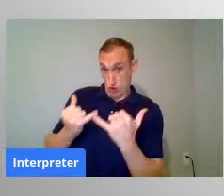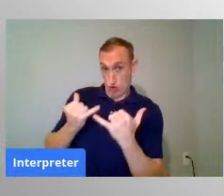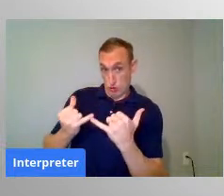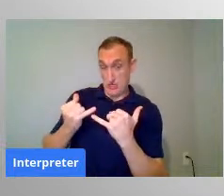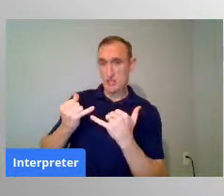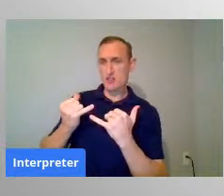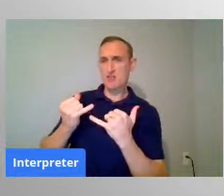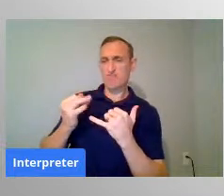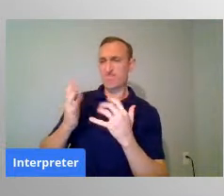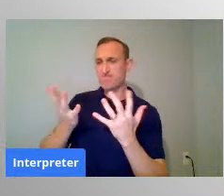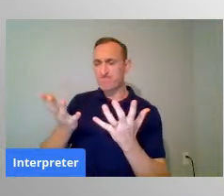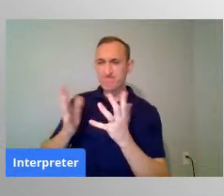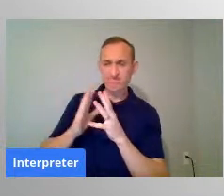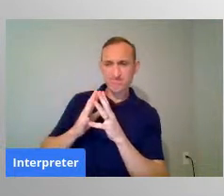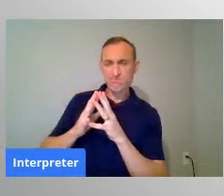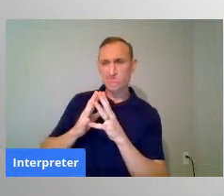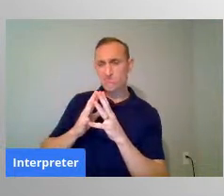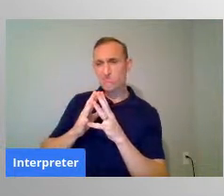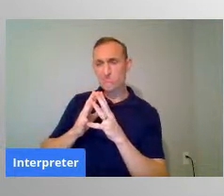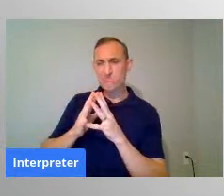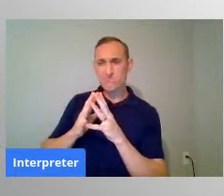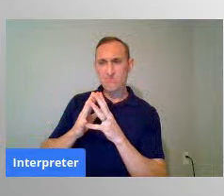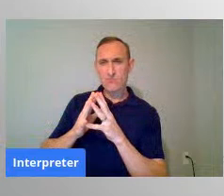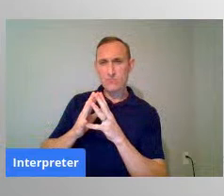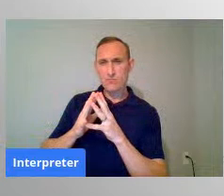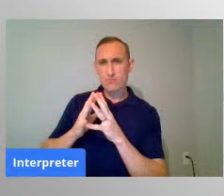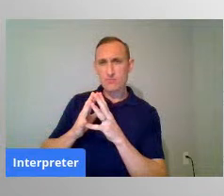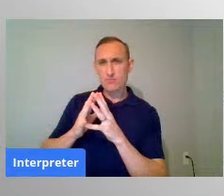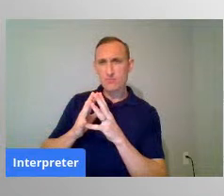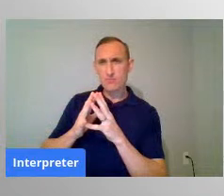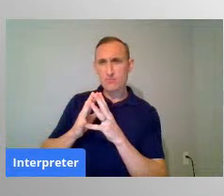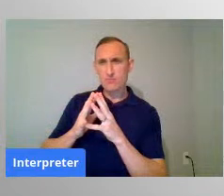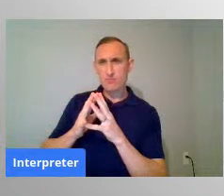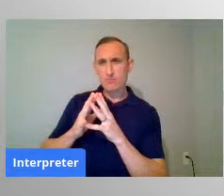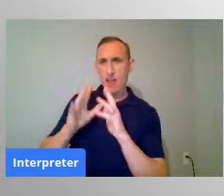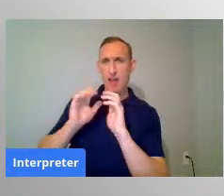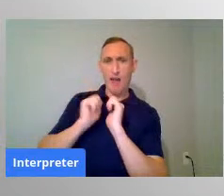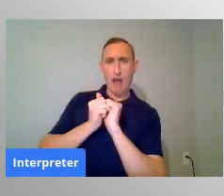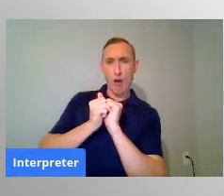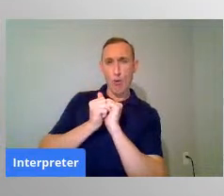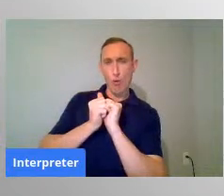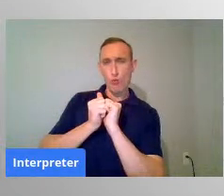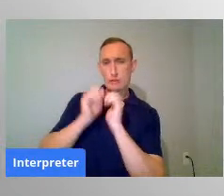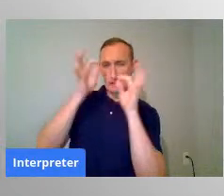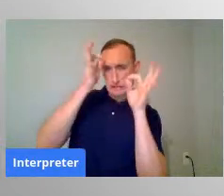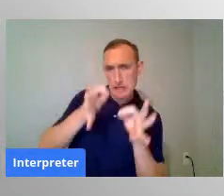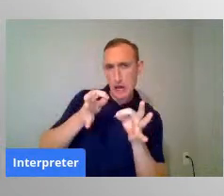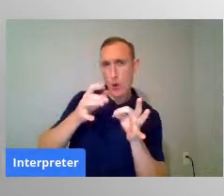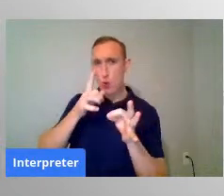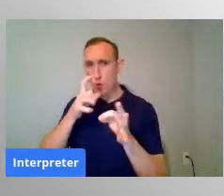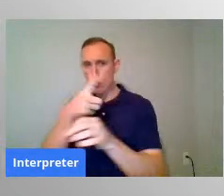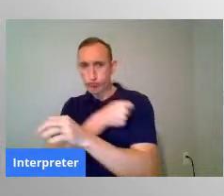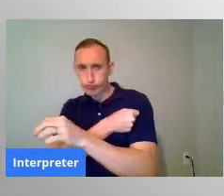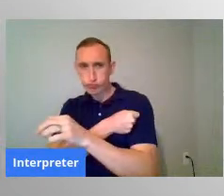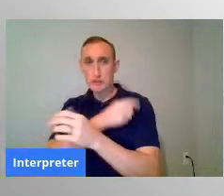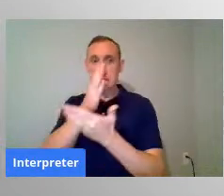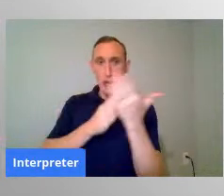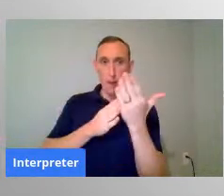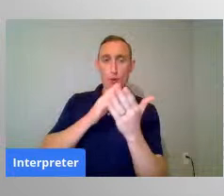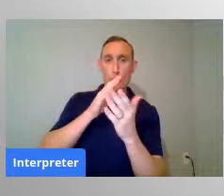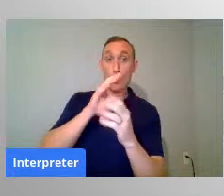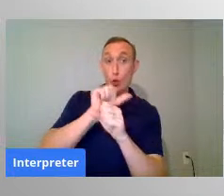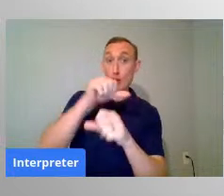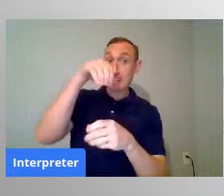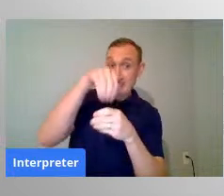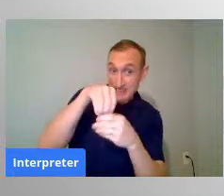how is it decided if some staff are working in the schools and some are not, like right now? Why isn't all staff not, why isn't